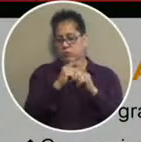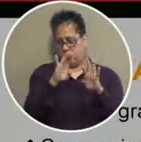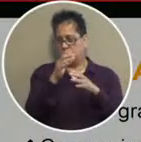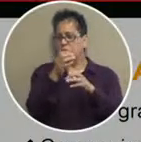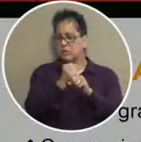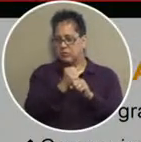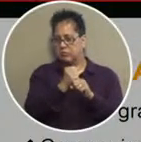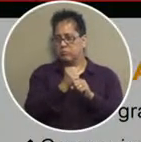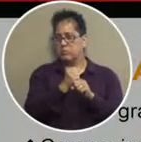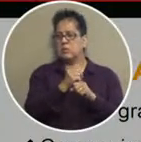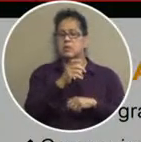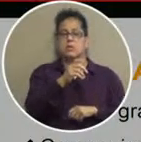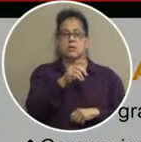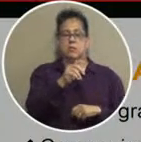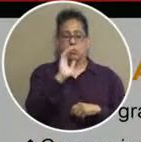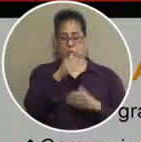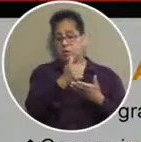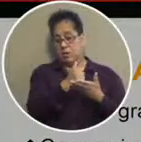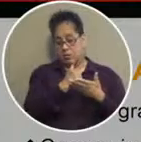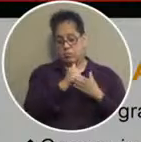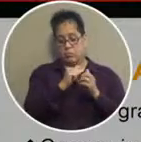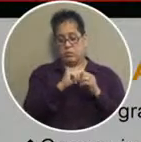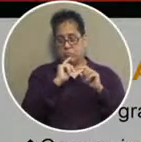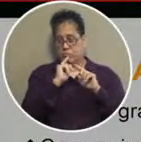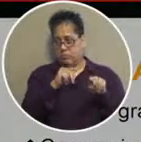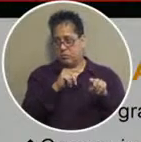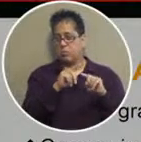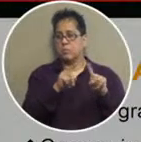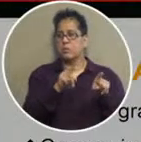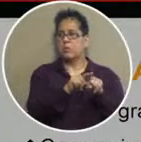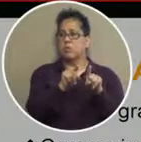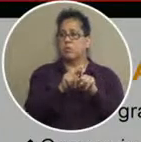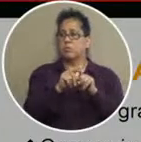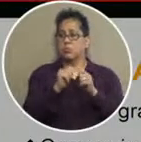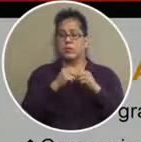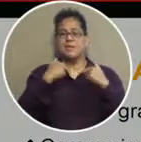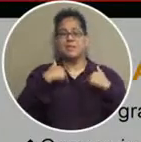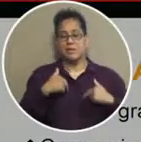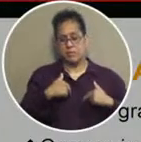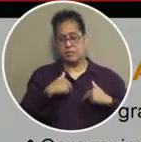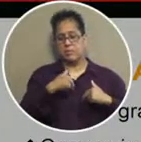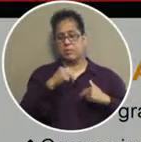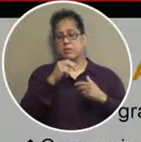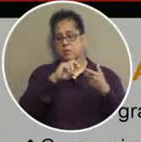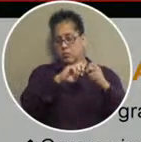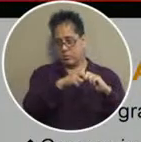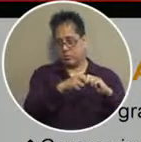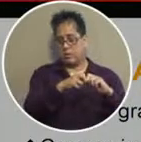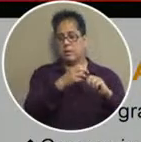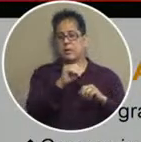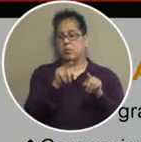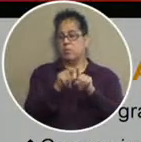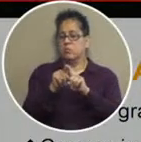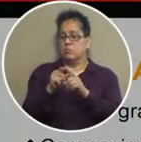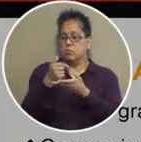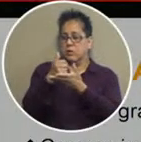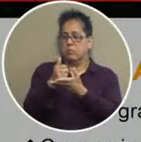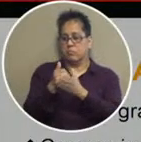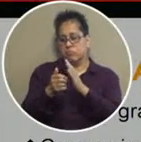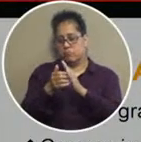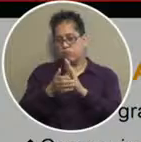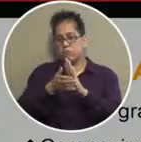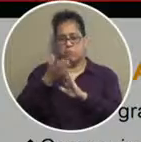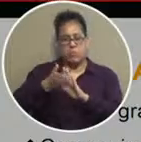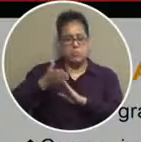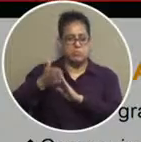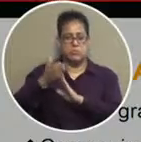in not only helping us from the response perspective of dealing with this health crisis, but also helping some operational challenges